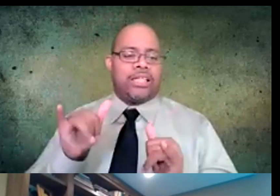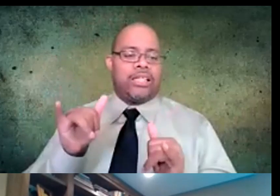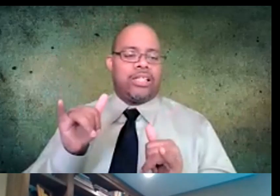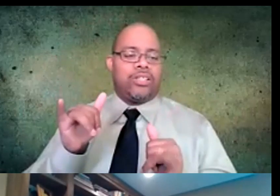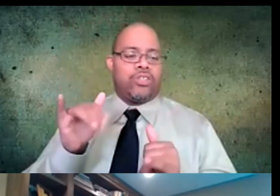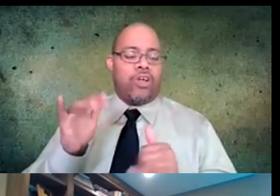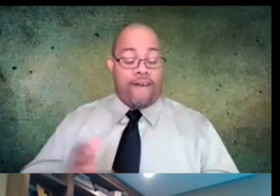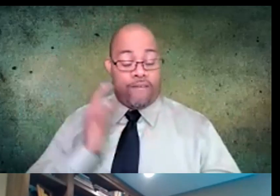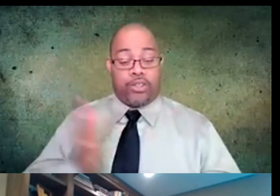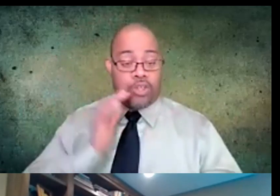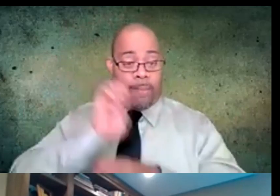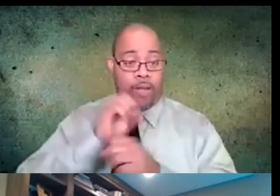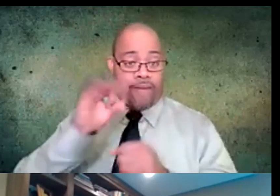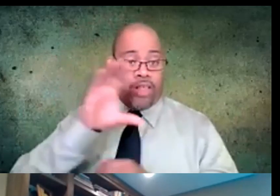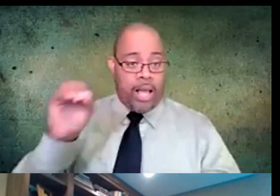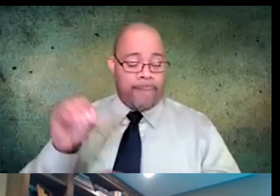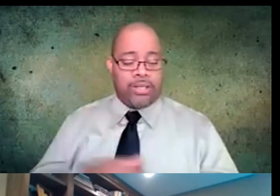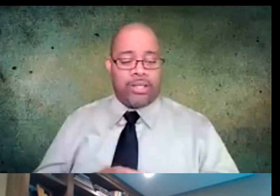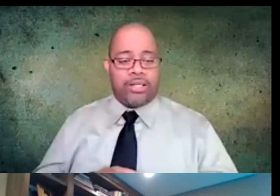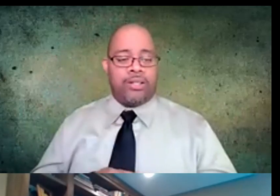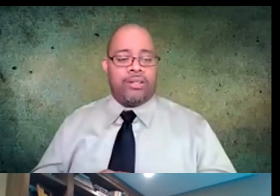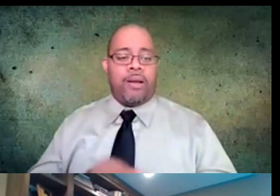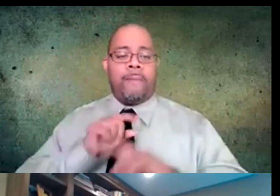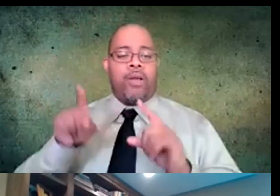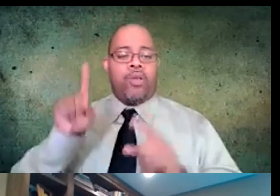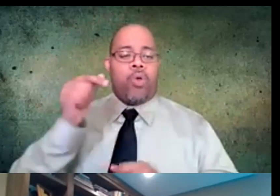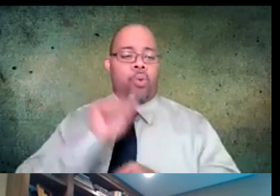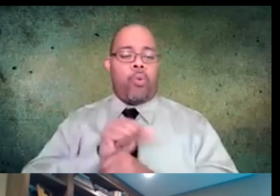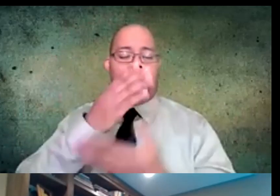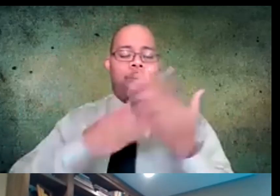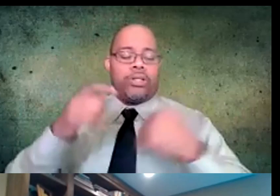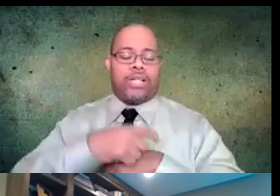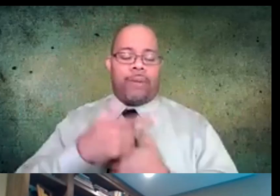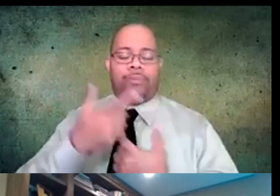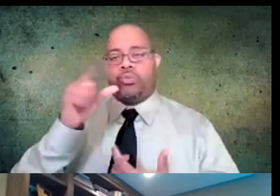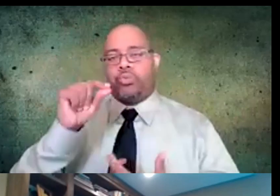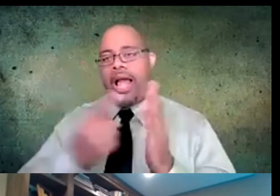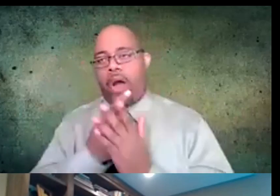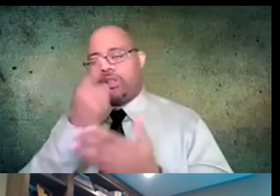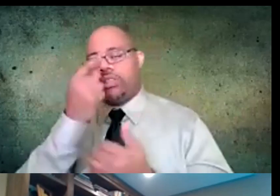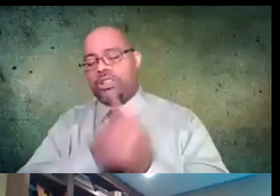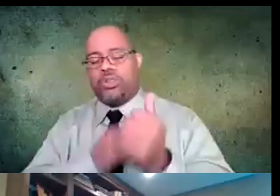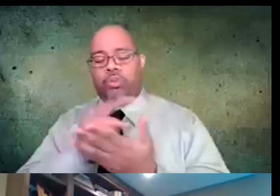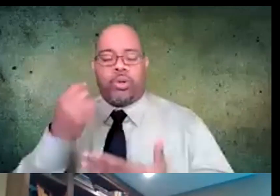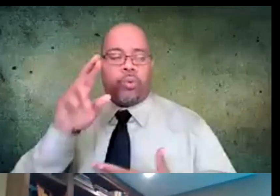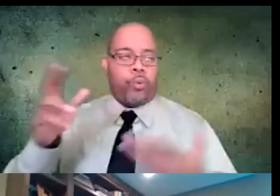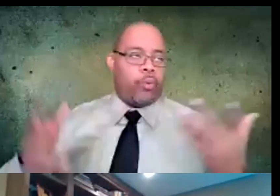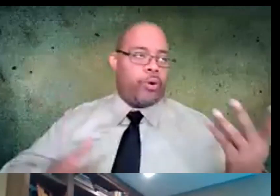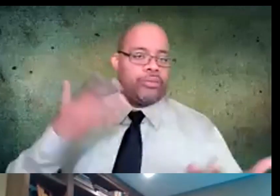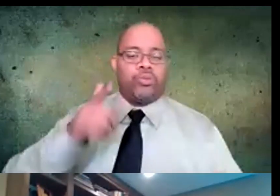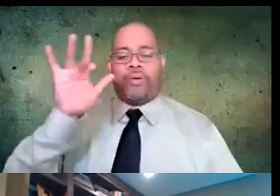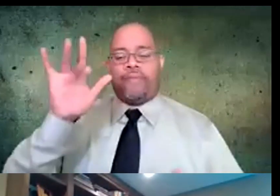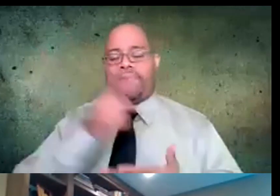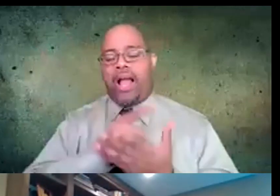official employee of the company, but they only work part-time, let's say 20 hours per week or 25 hours